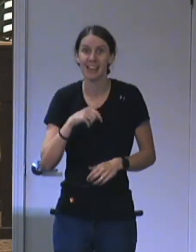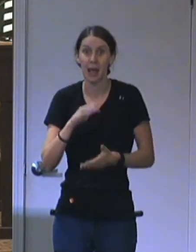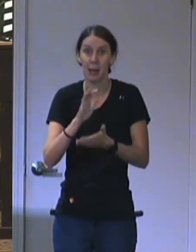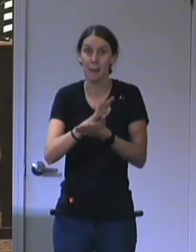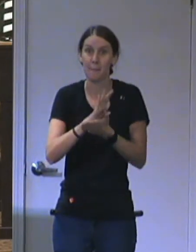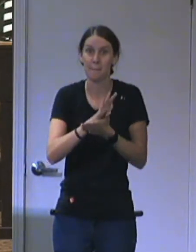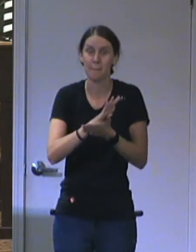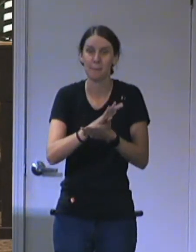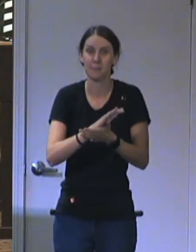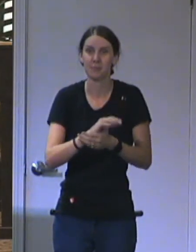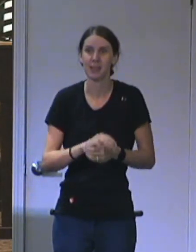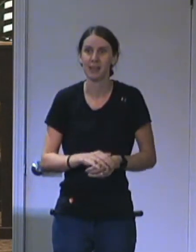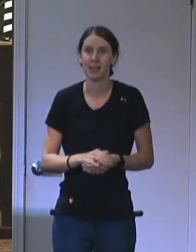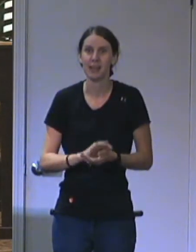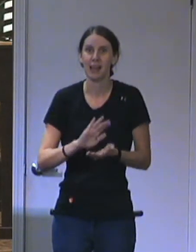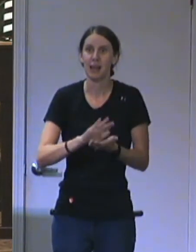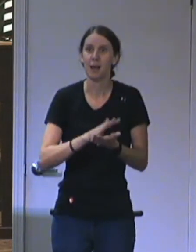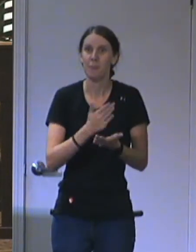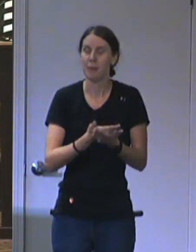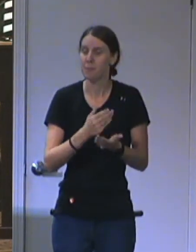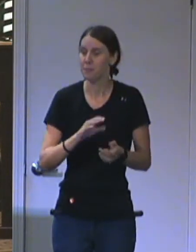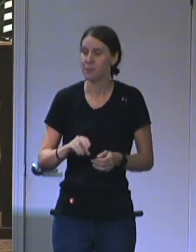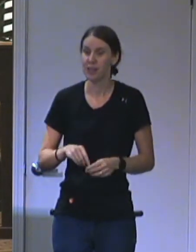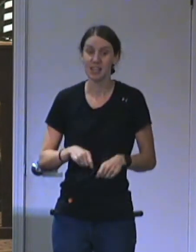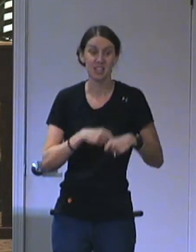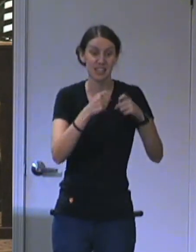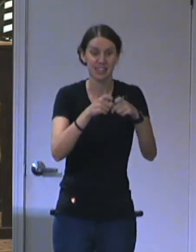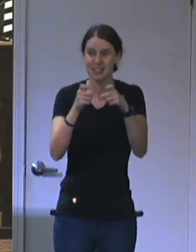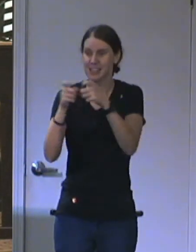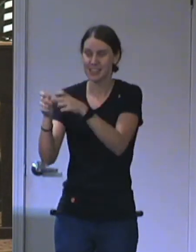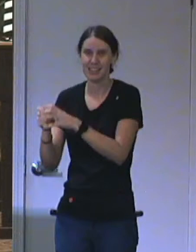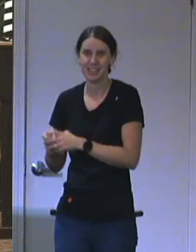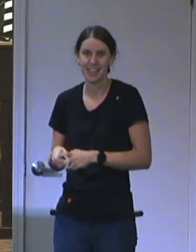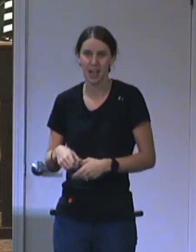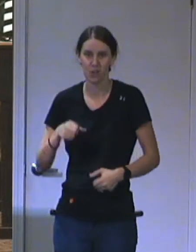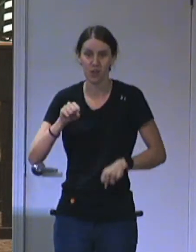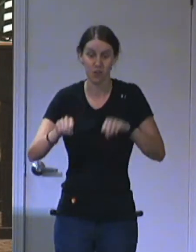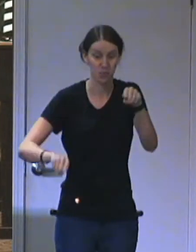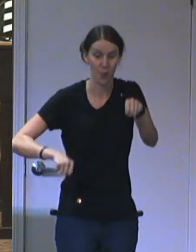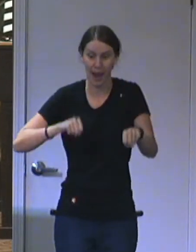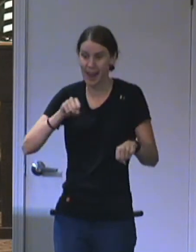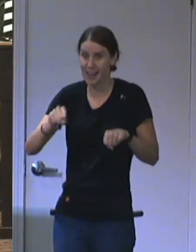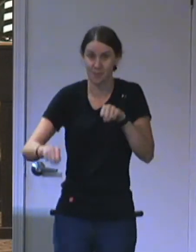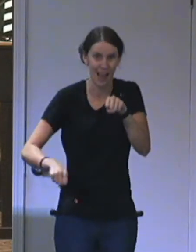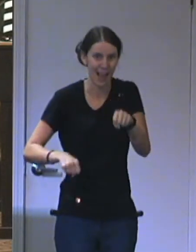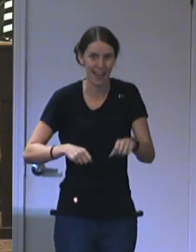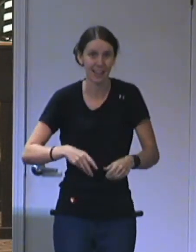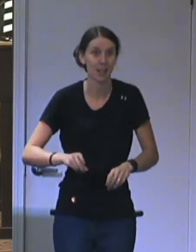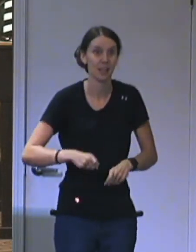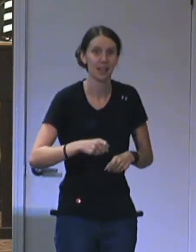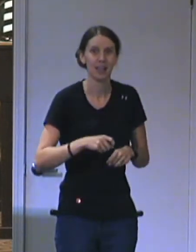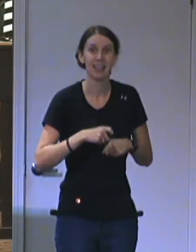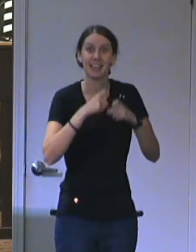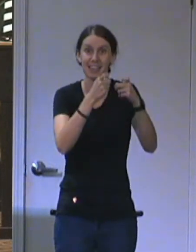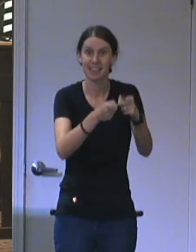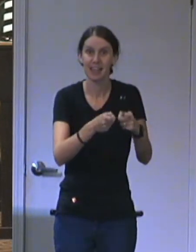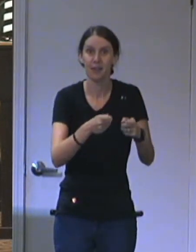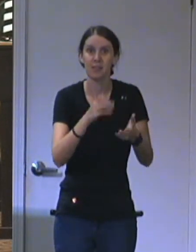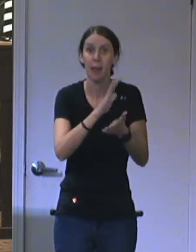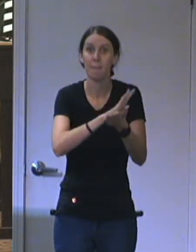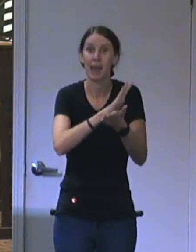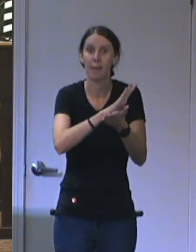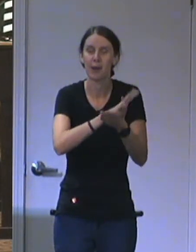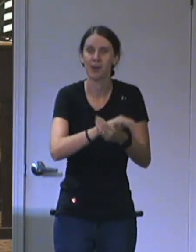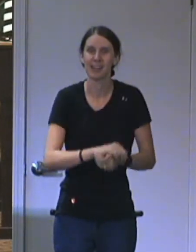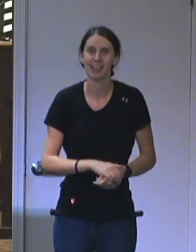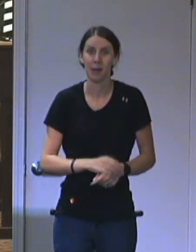are like. I used to ride my bike down through the country roads and have those farm dogs come out, you know, try to